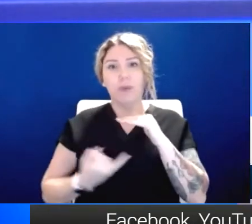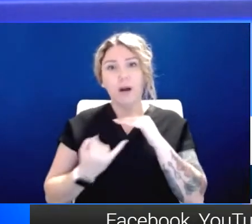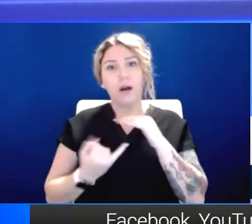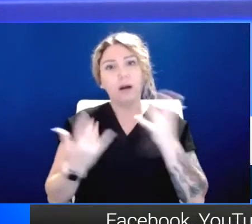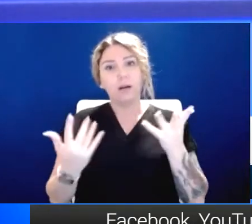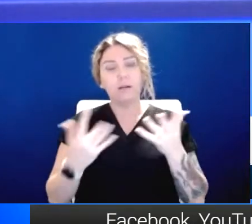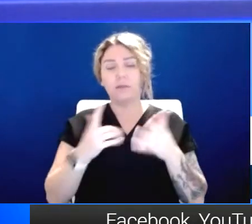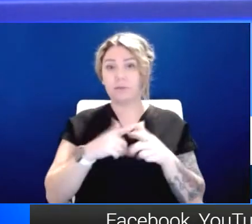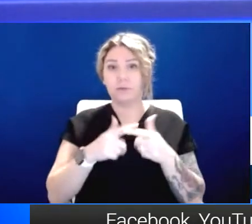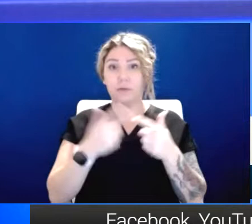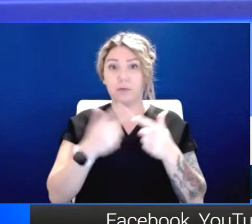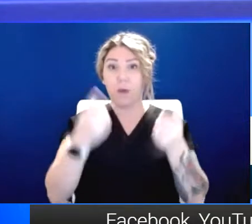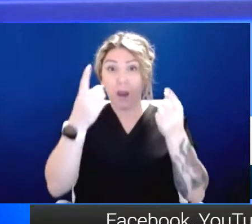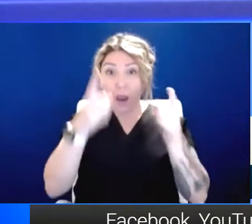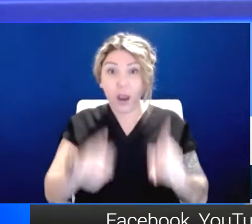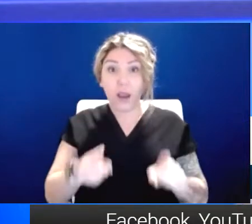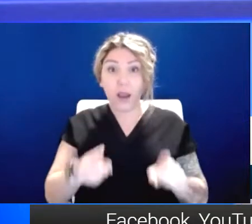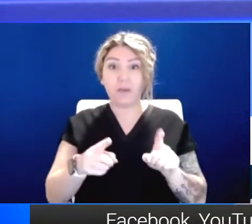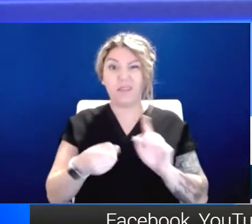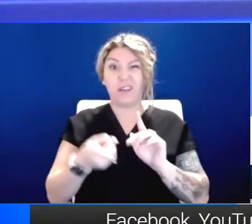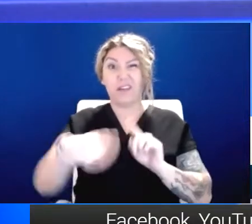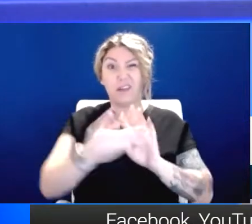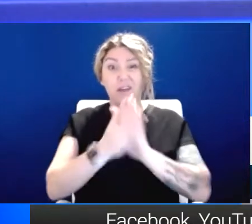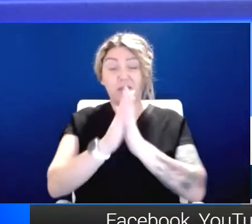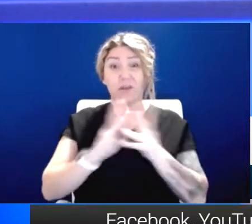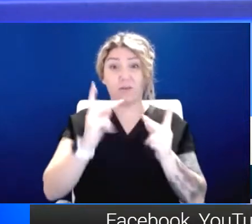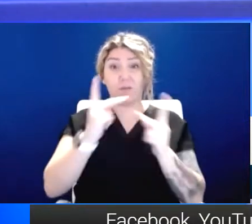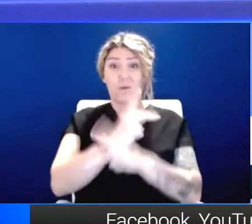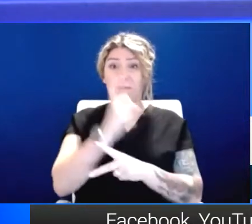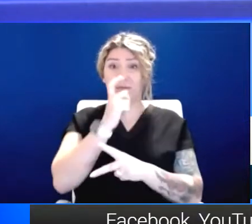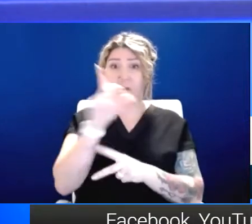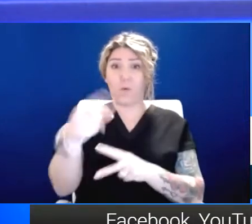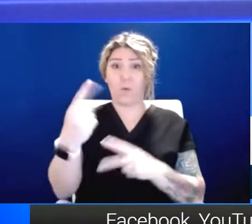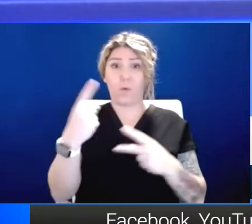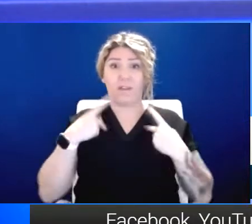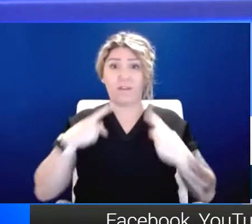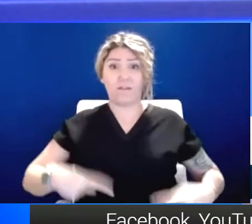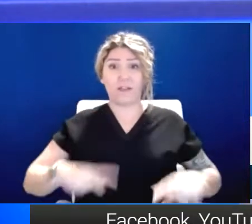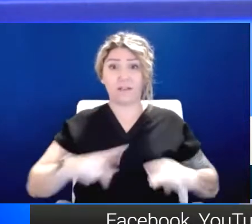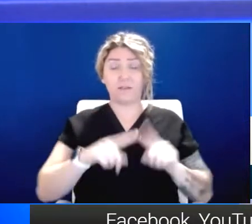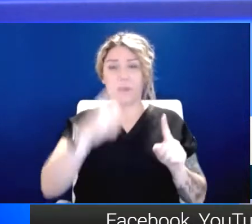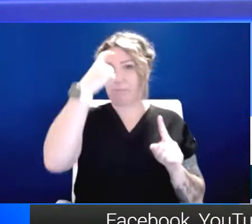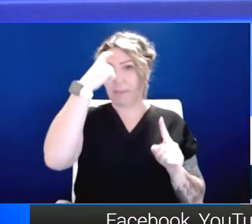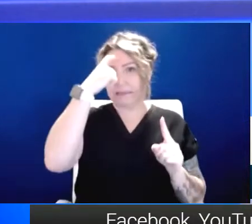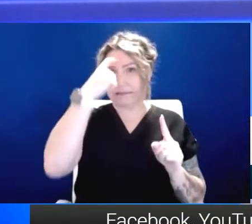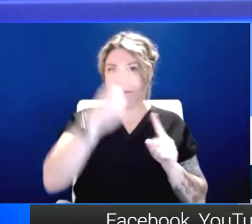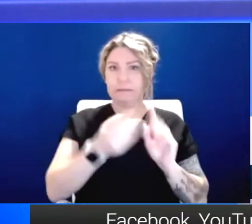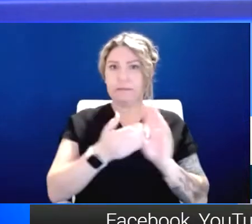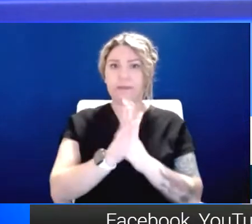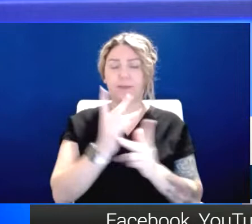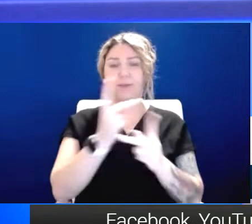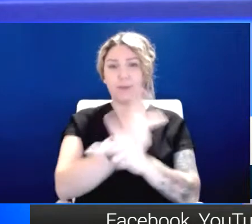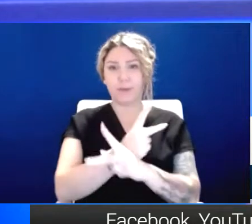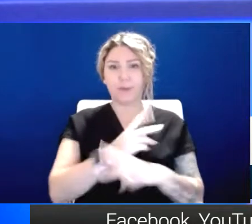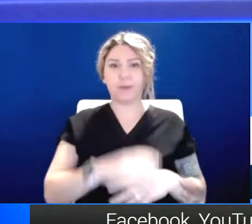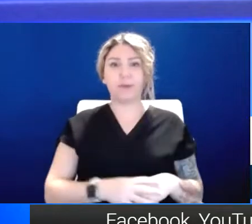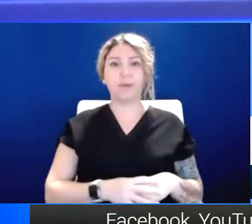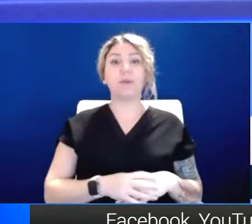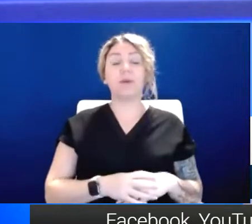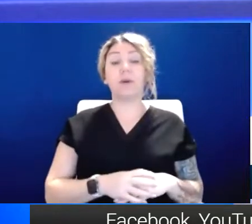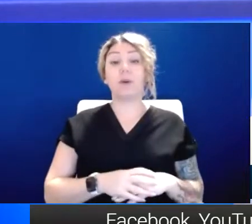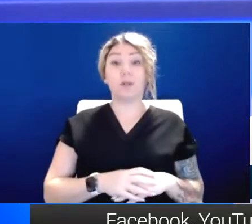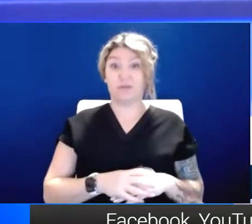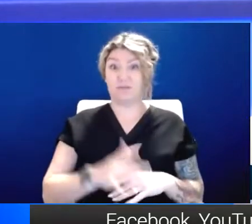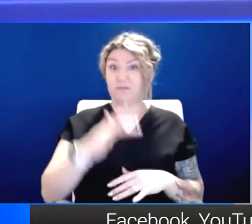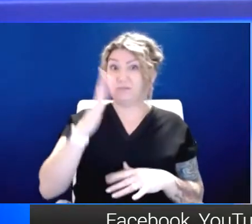Parkinson's patients getting worse, not only physically, but also mentally. And at that time, we couldn't even refer